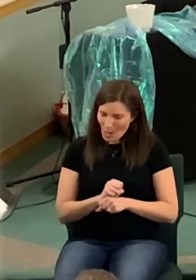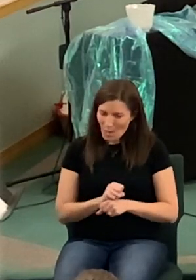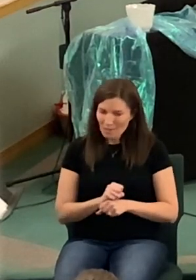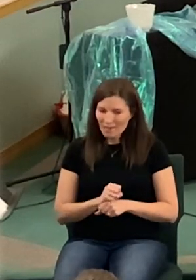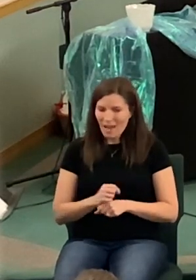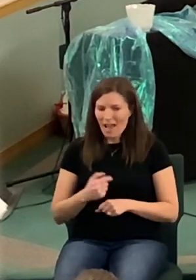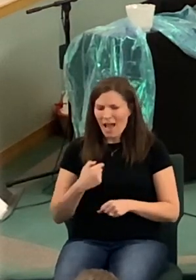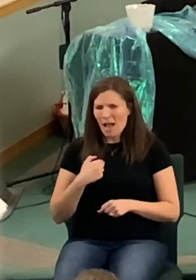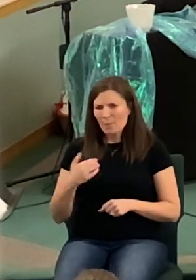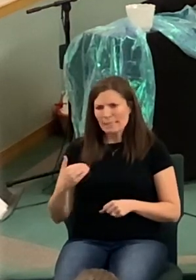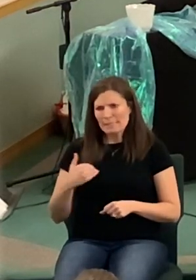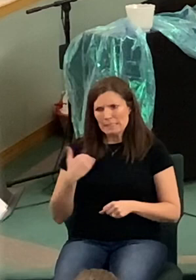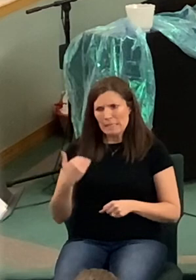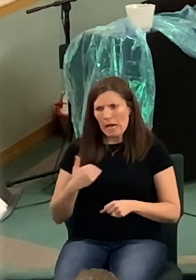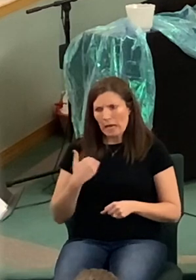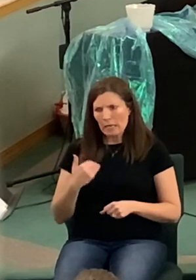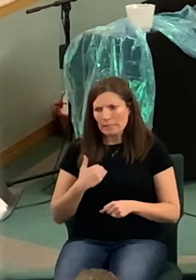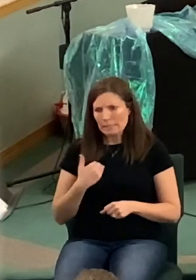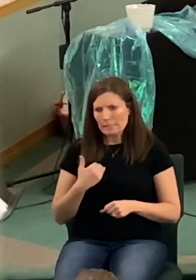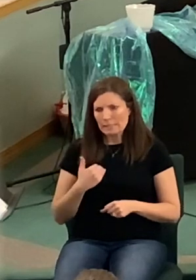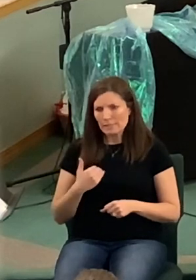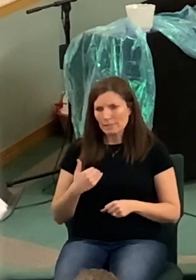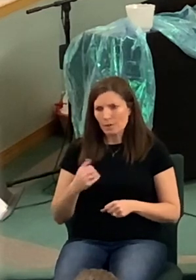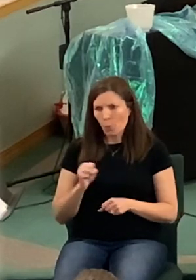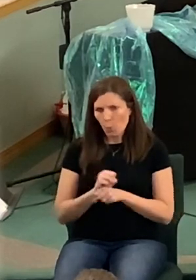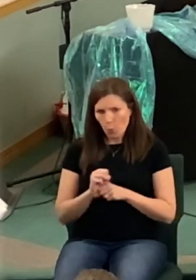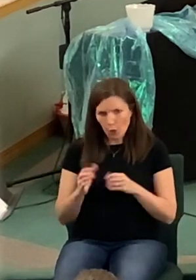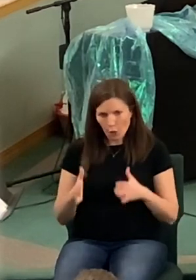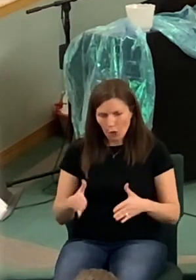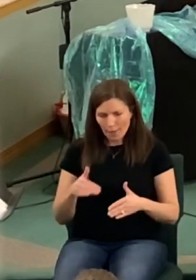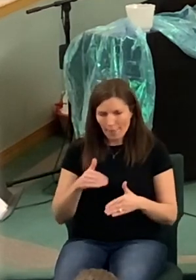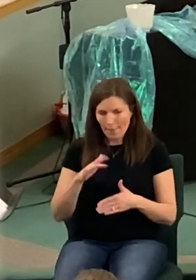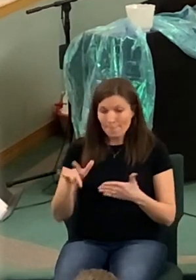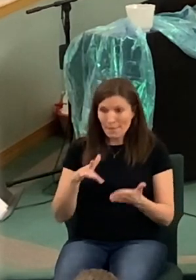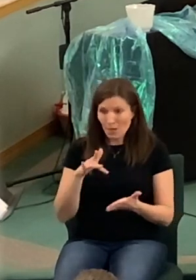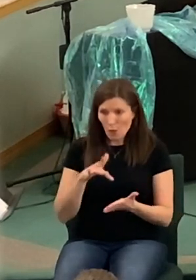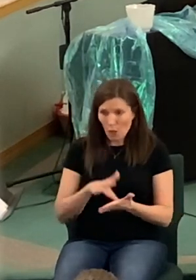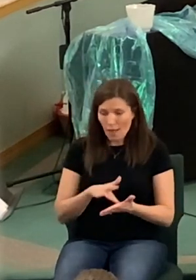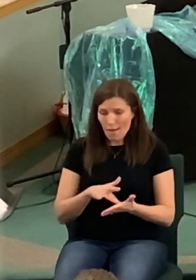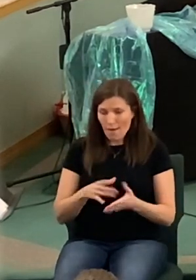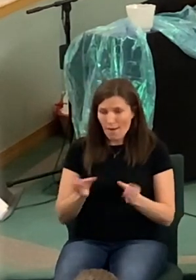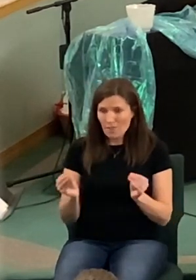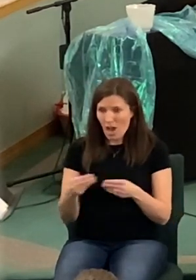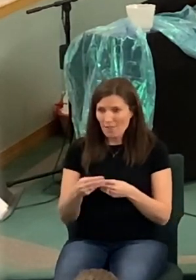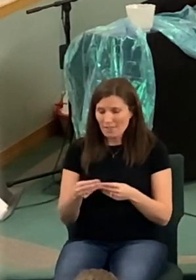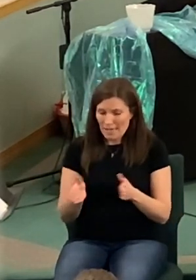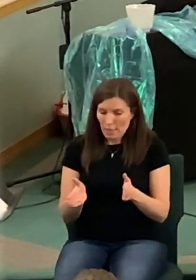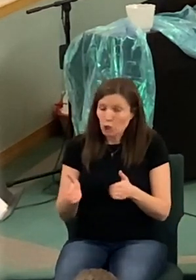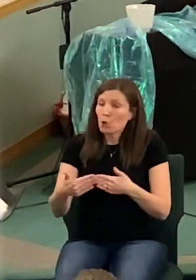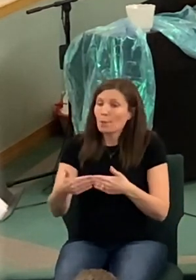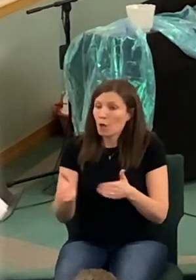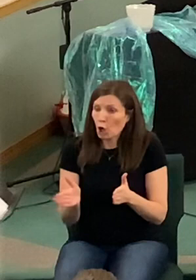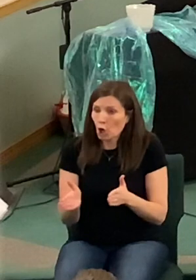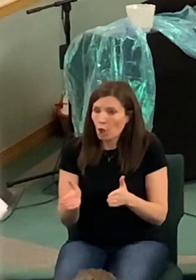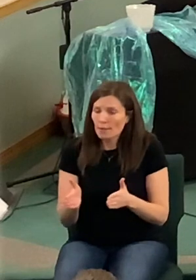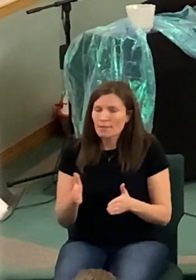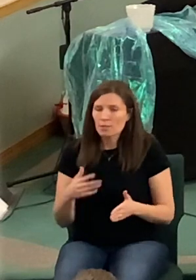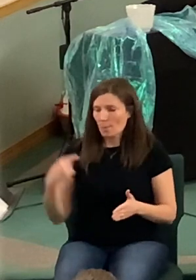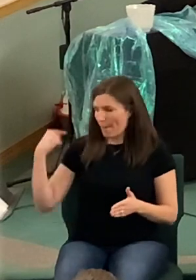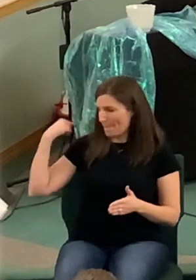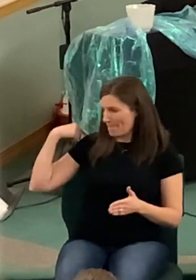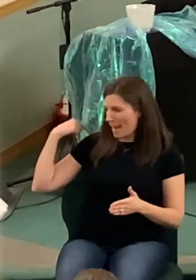as the youngest and the newest employee, they gave me a little cubicle right in the middle of the office with my back facing the front